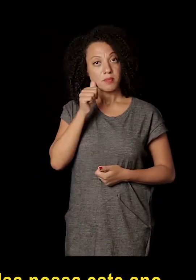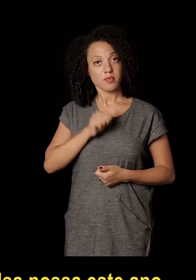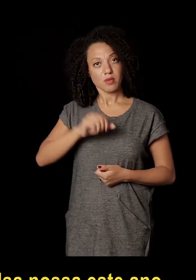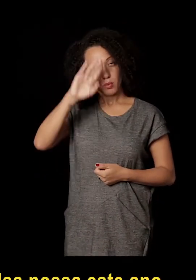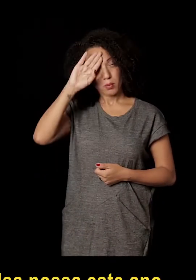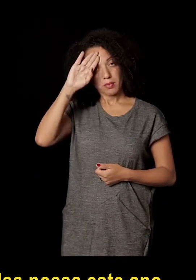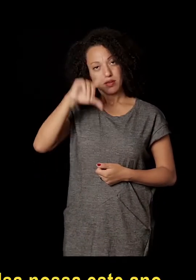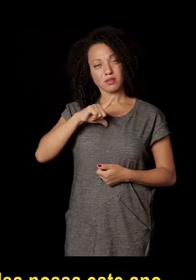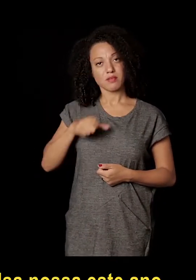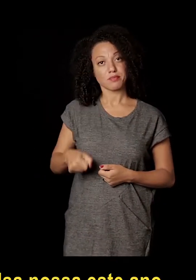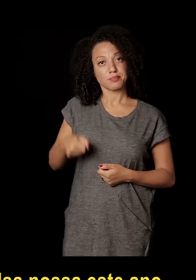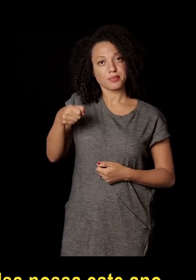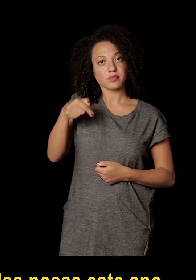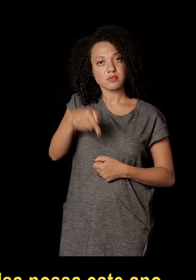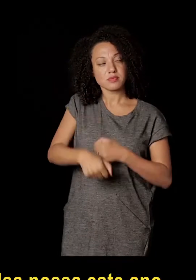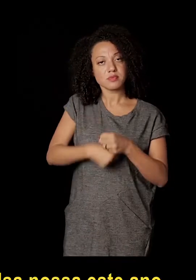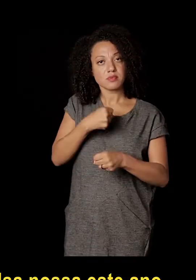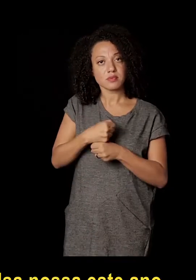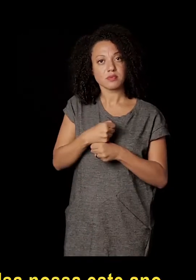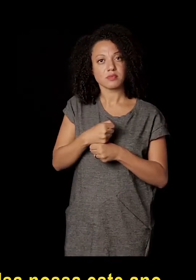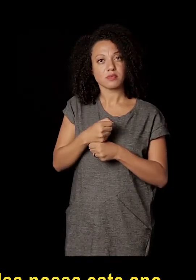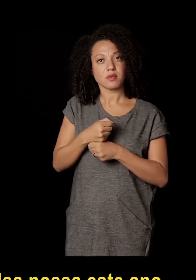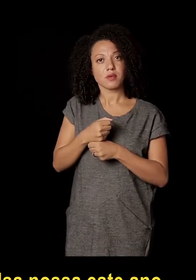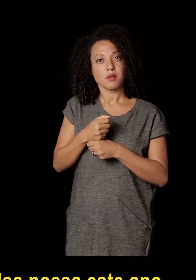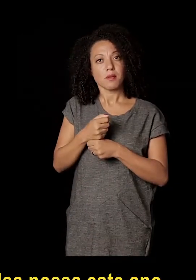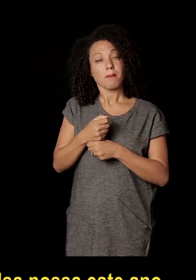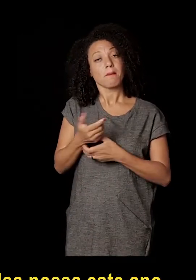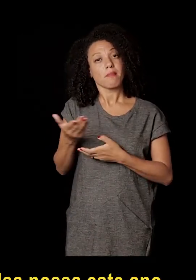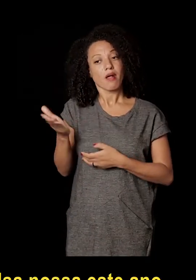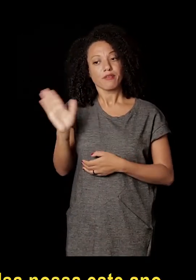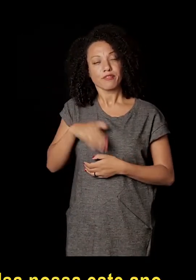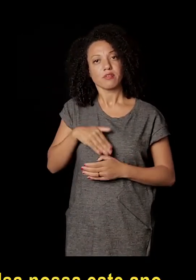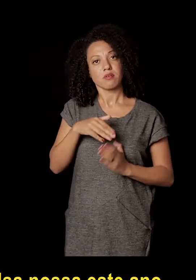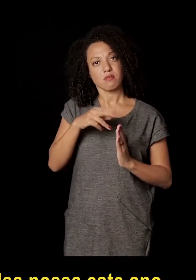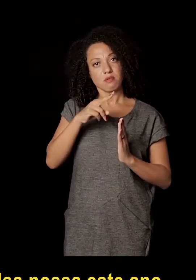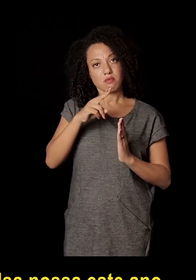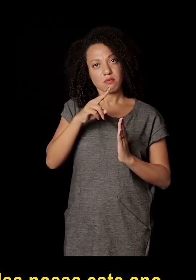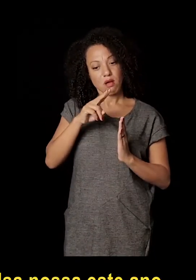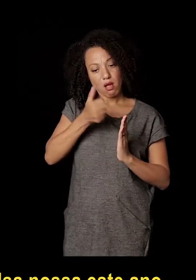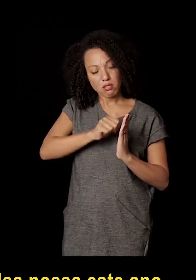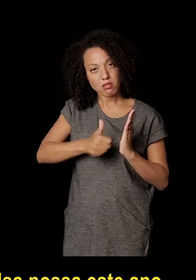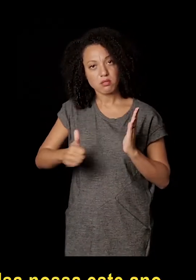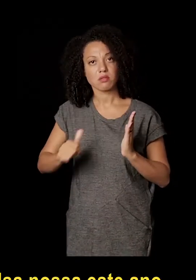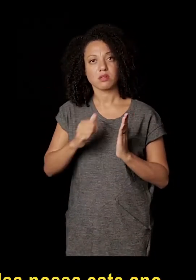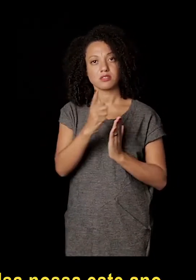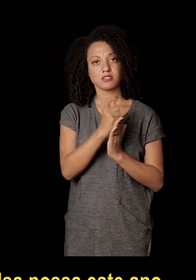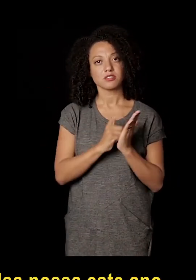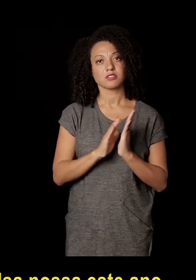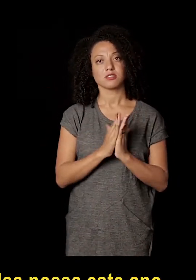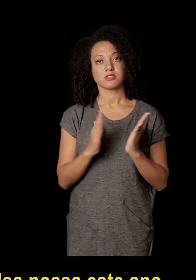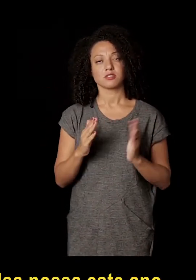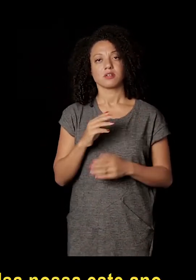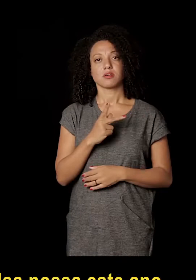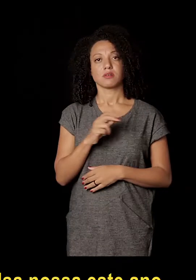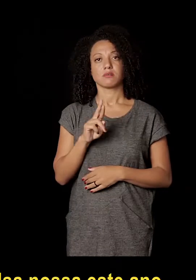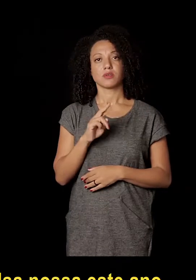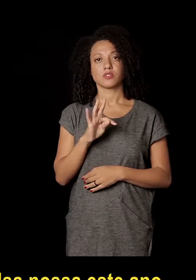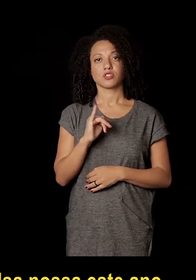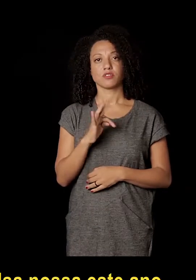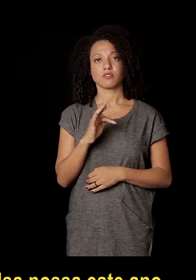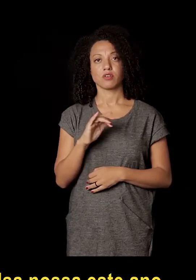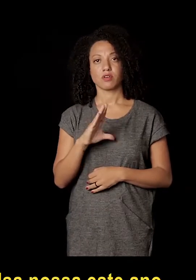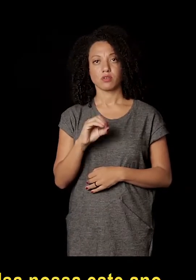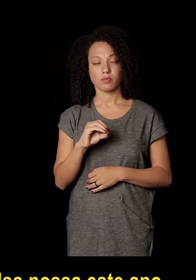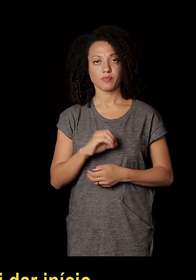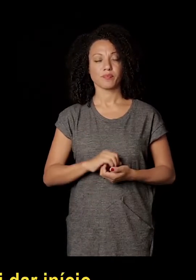This is a Cuban woman to whom we gave a scholarship to this year to come to the